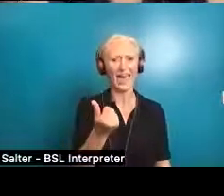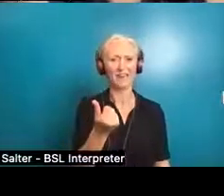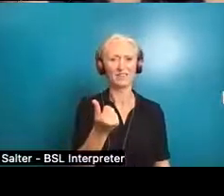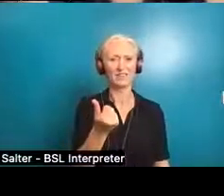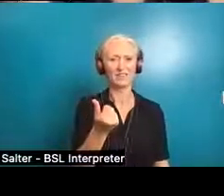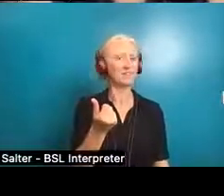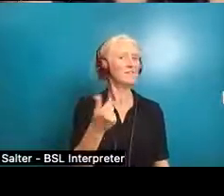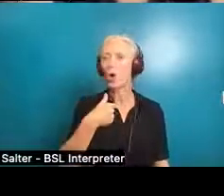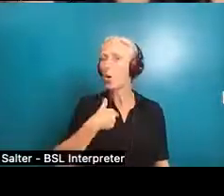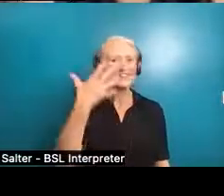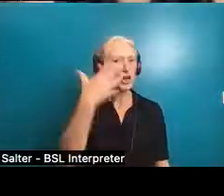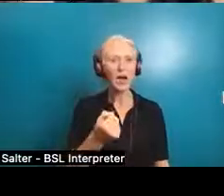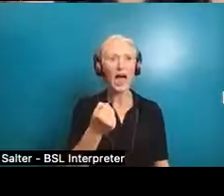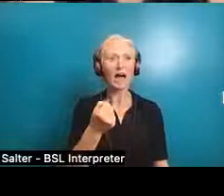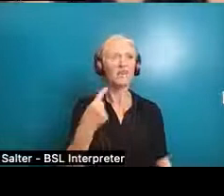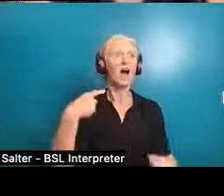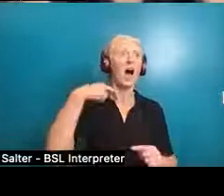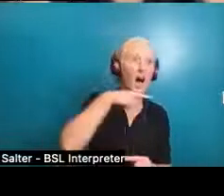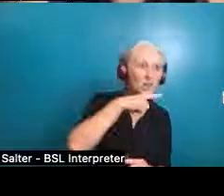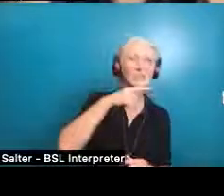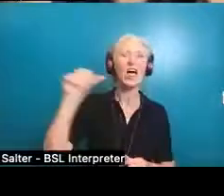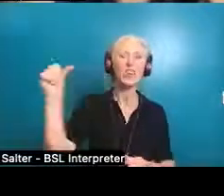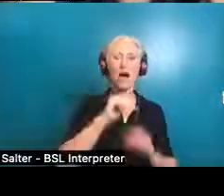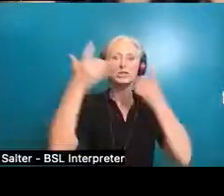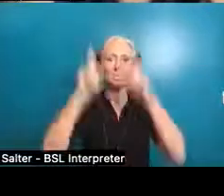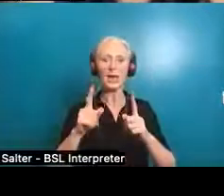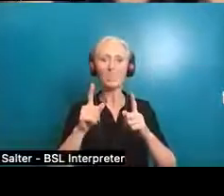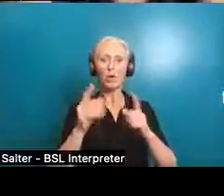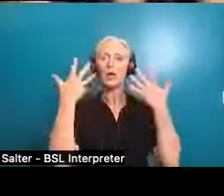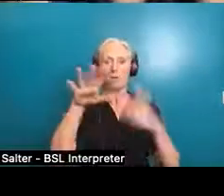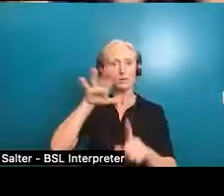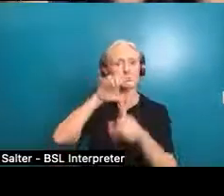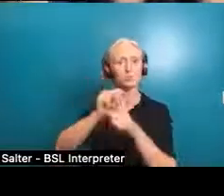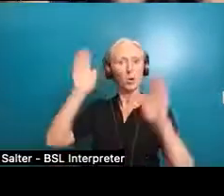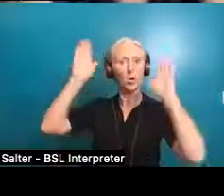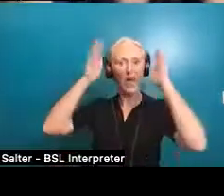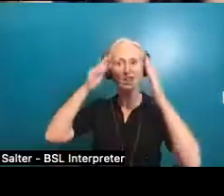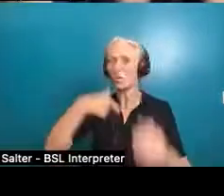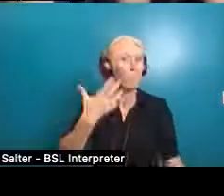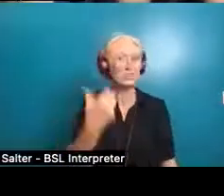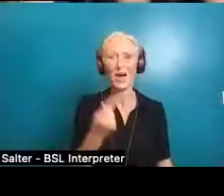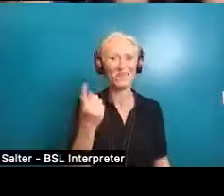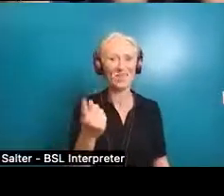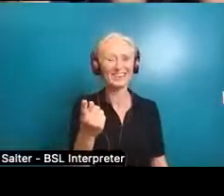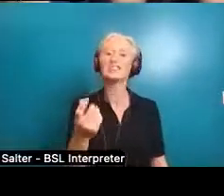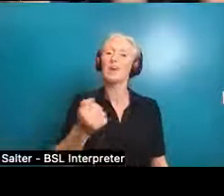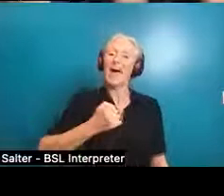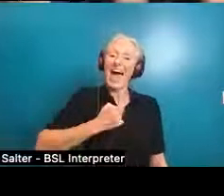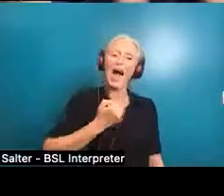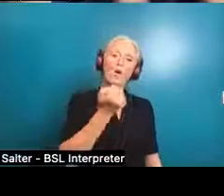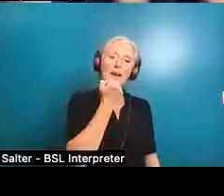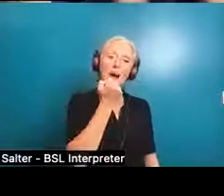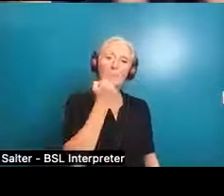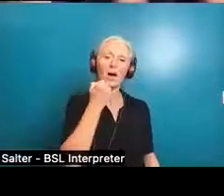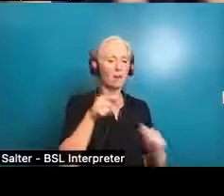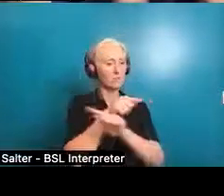of thousands of patients at our disposal to test these treatments on. So our numbers for rare diseases are much smaller. So